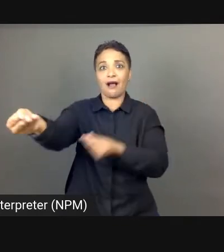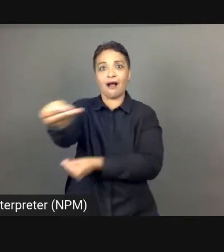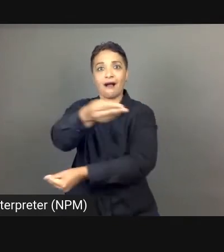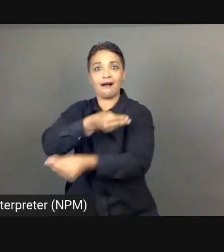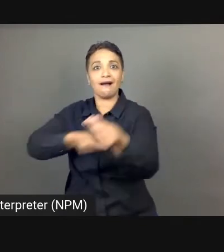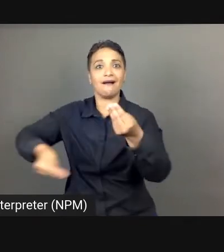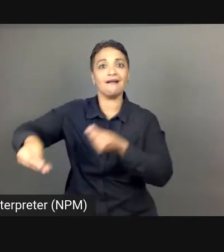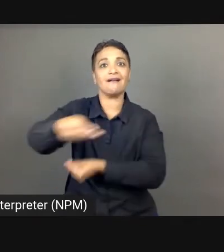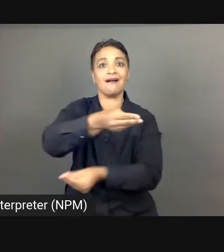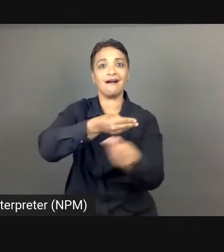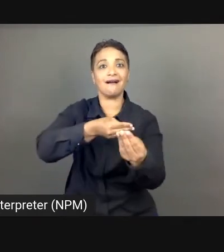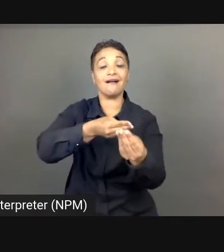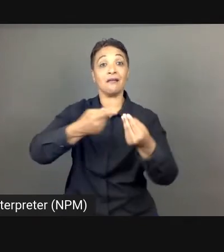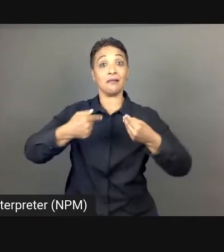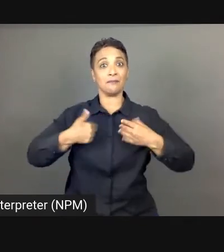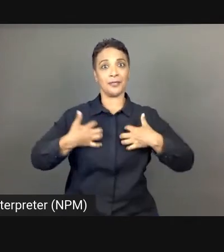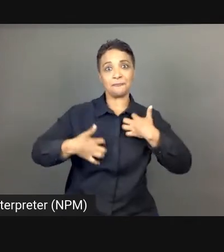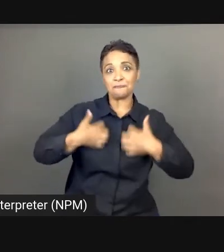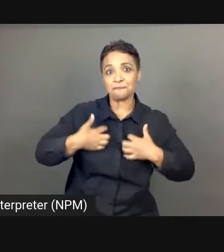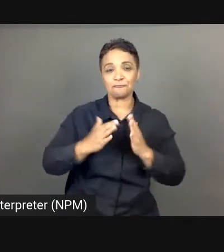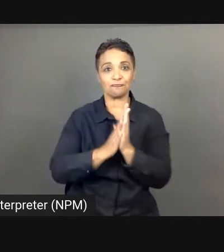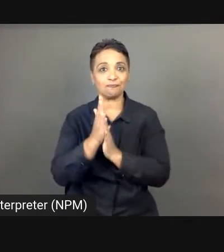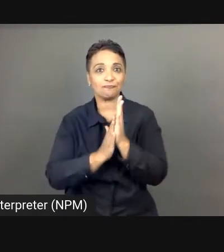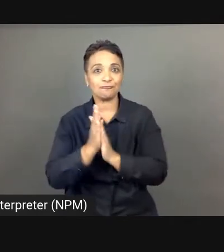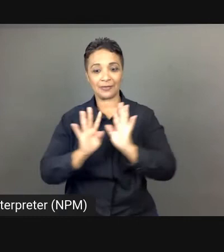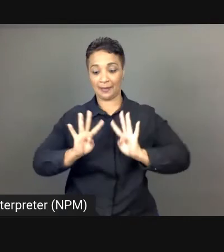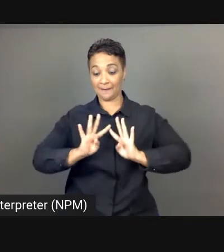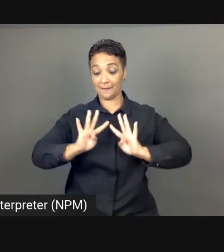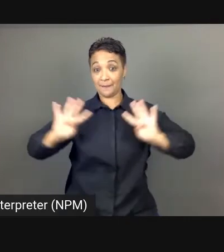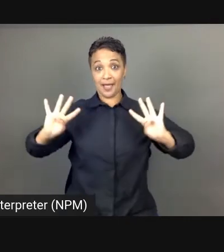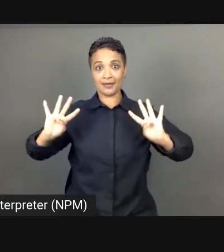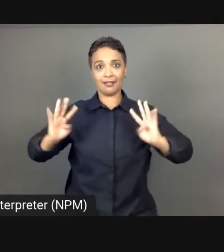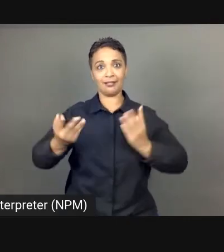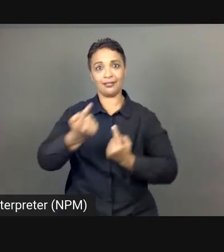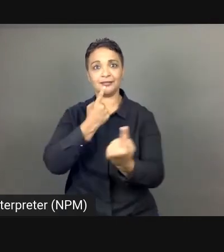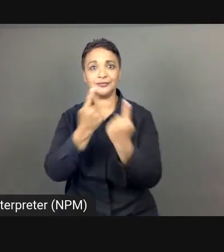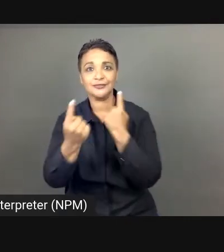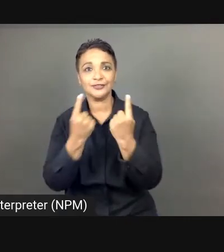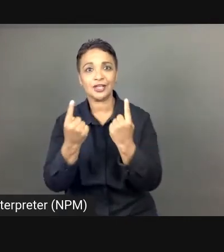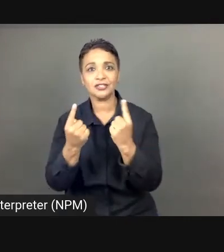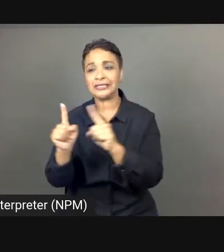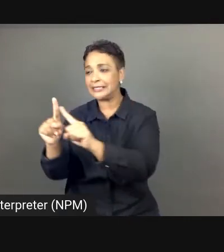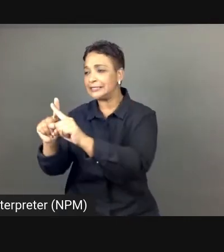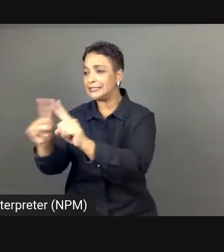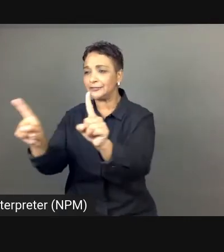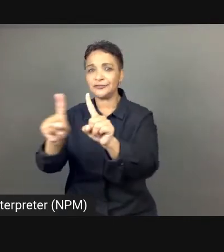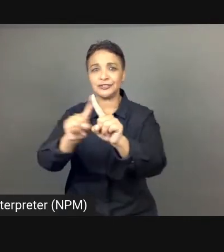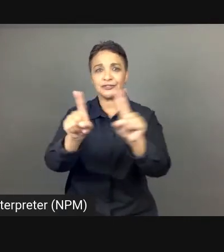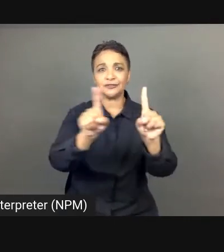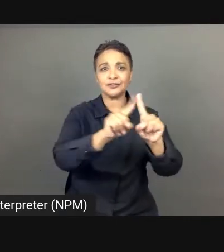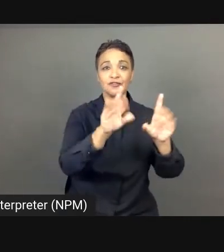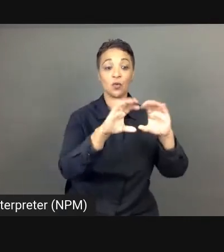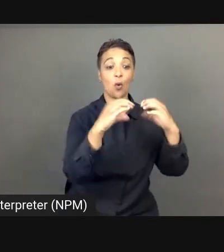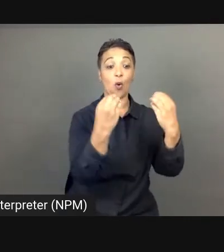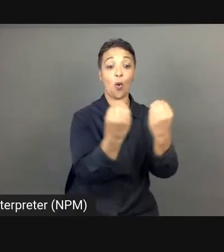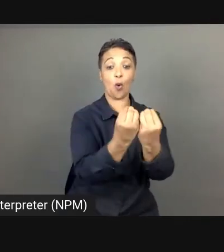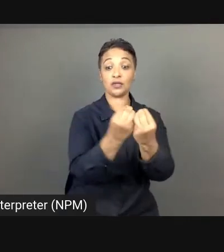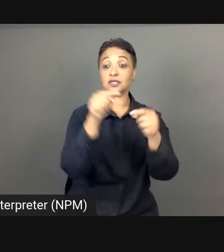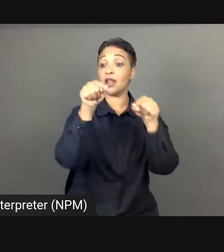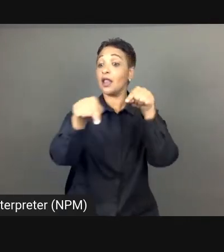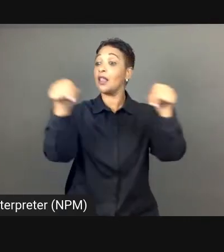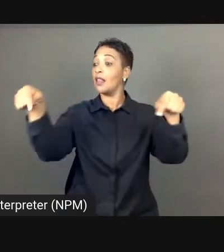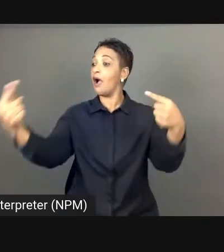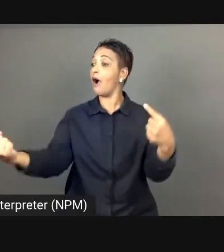panel discussions that is up next, which brings in people from other social movements to explore how